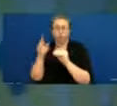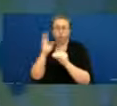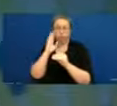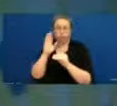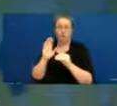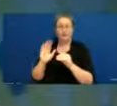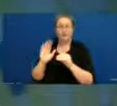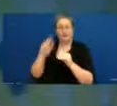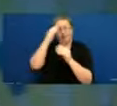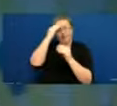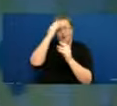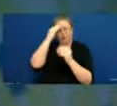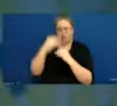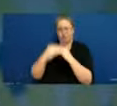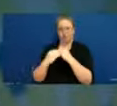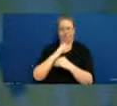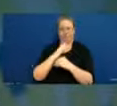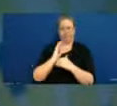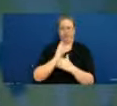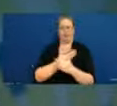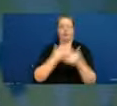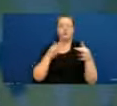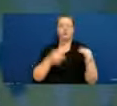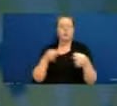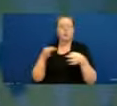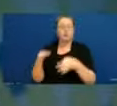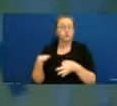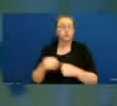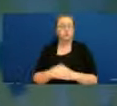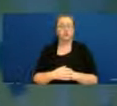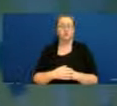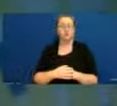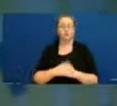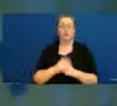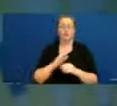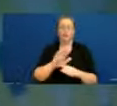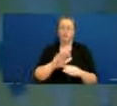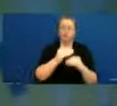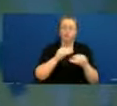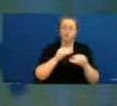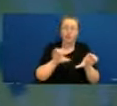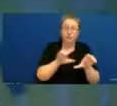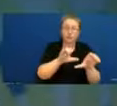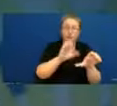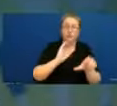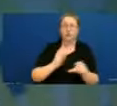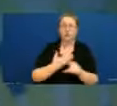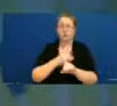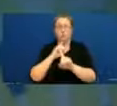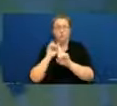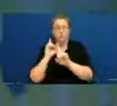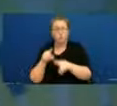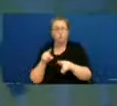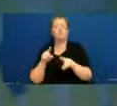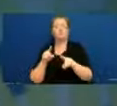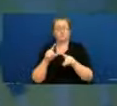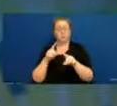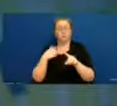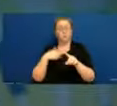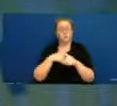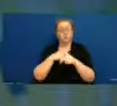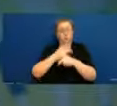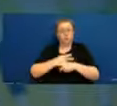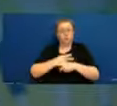we use to drive the decisions we've made about activities and orders that we have put in place here in British